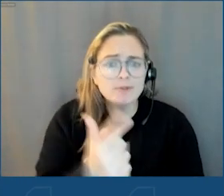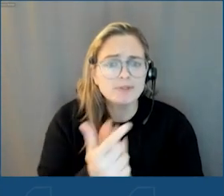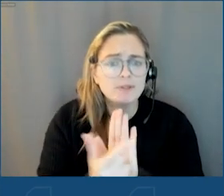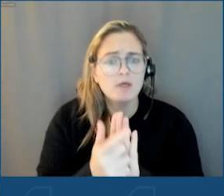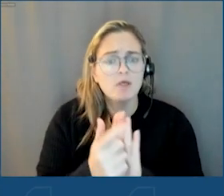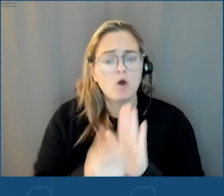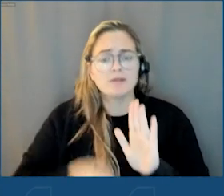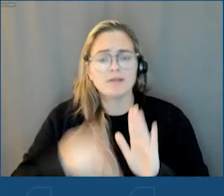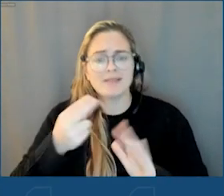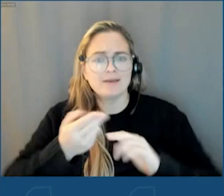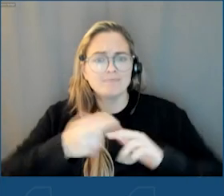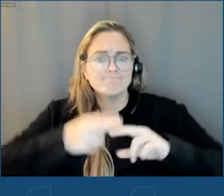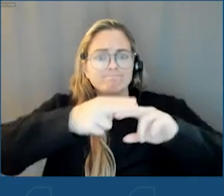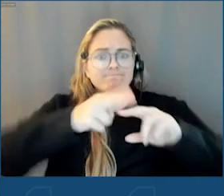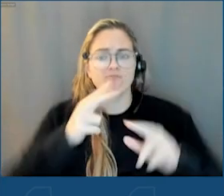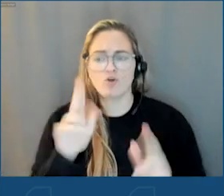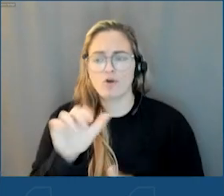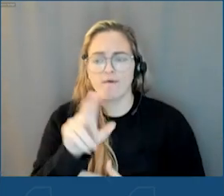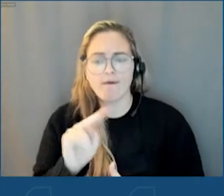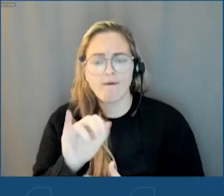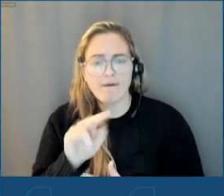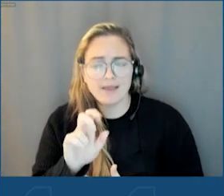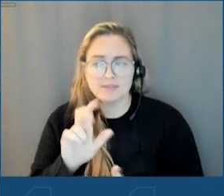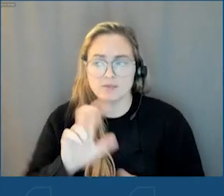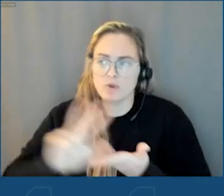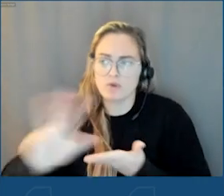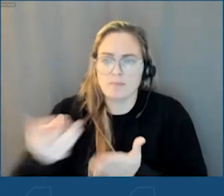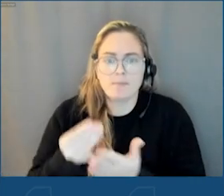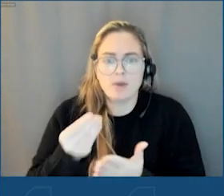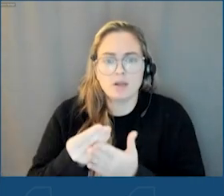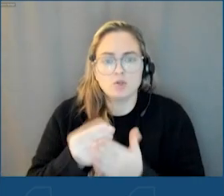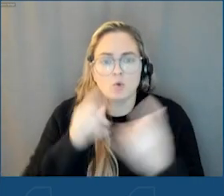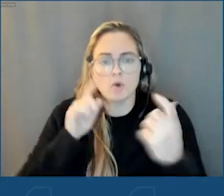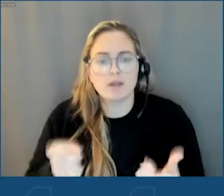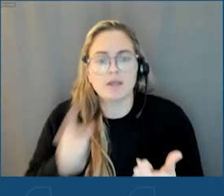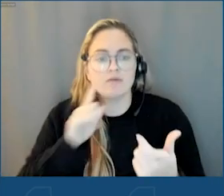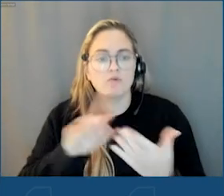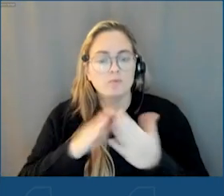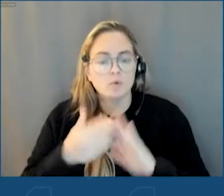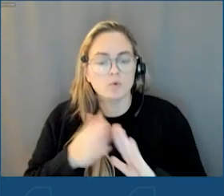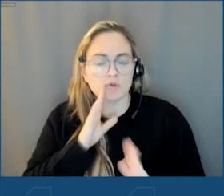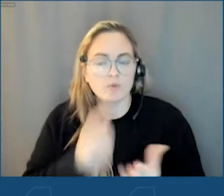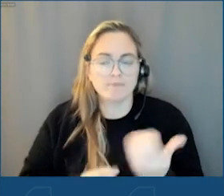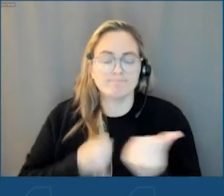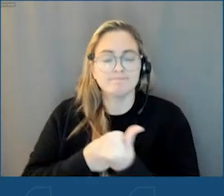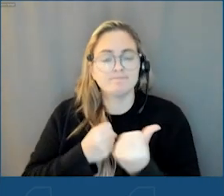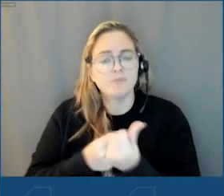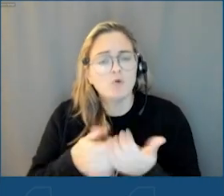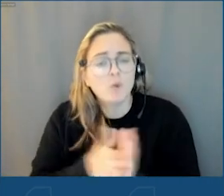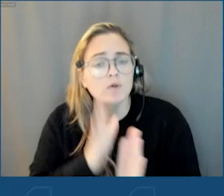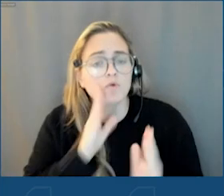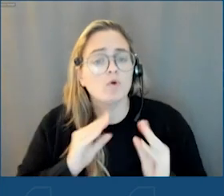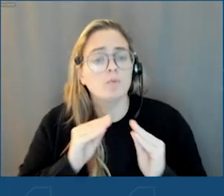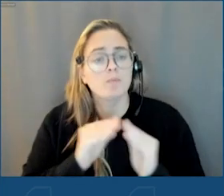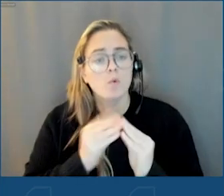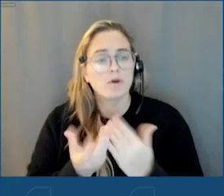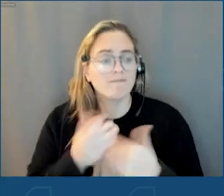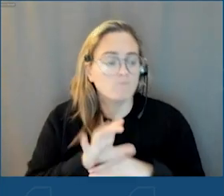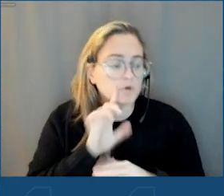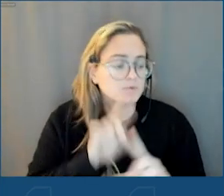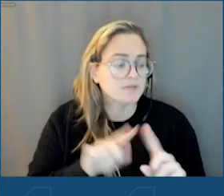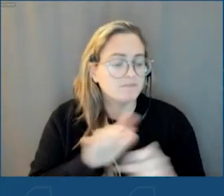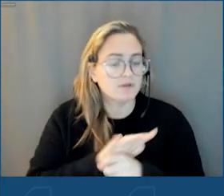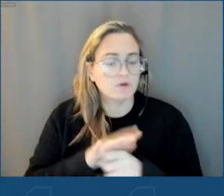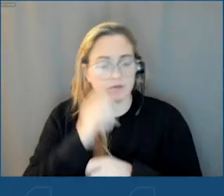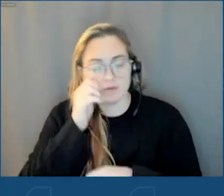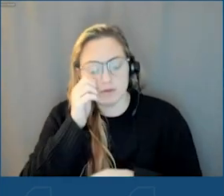rise in gun cases, we put money into our GIVE communities. We put money behind our requests for more enforcement in different areas, but